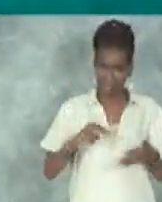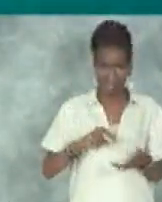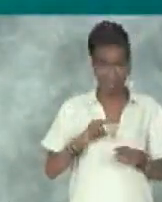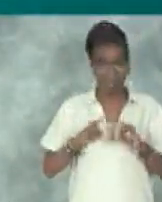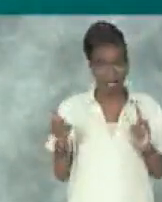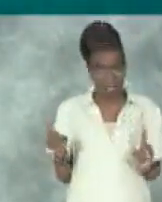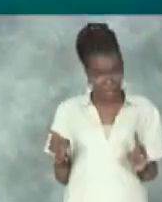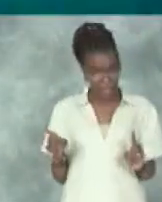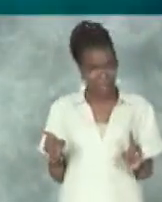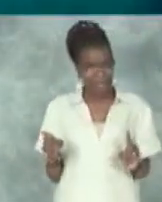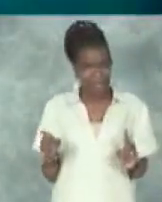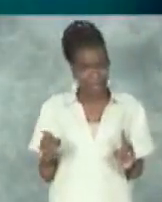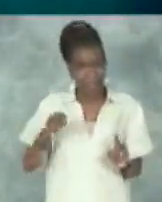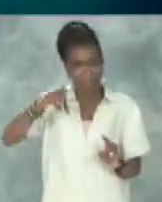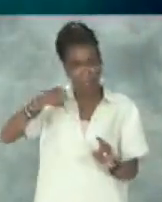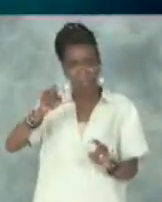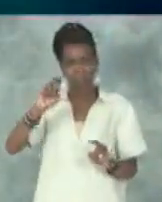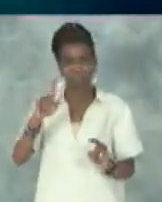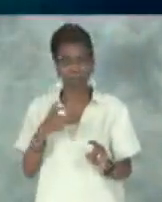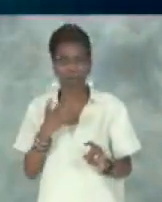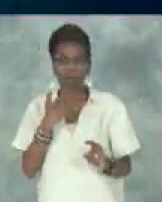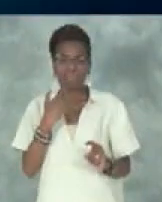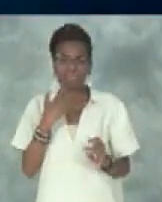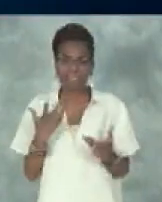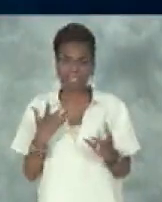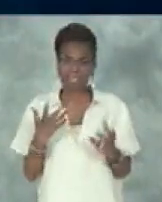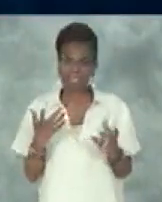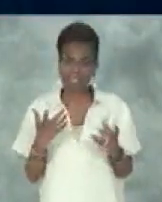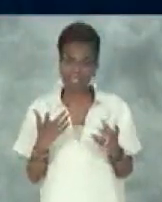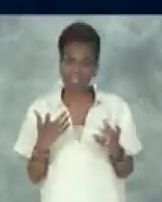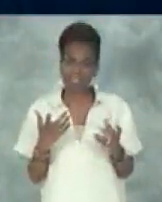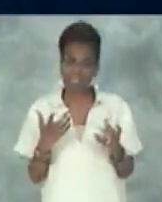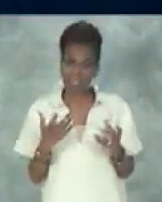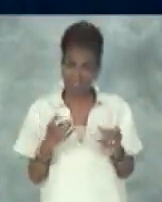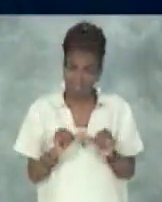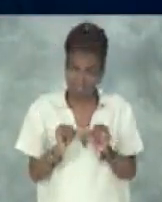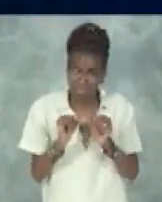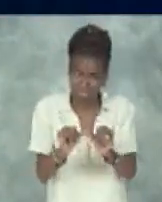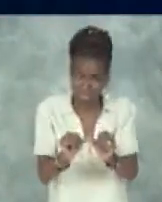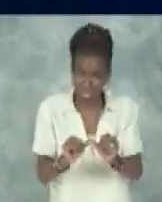have happened to me, because the truth of the matter is the one that